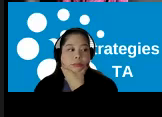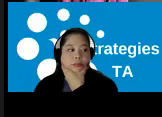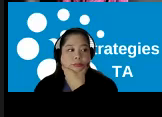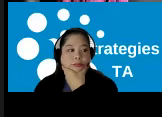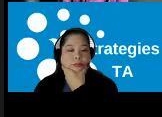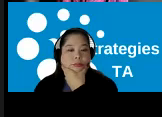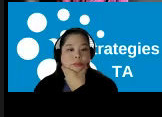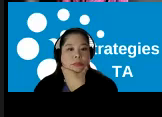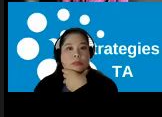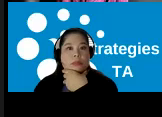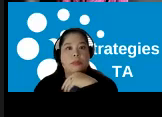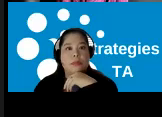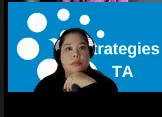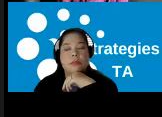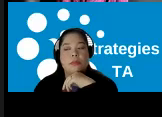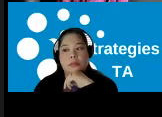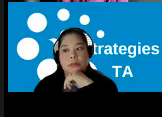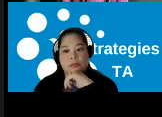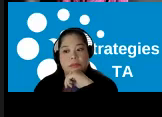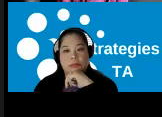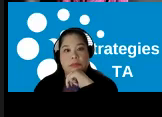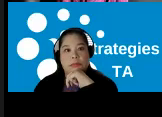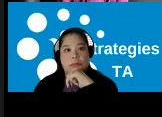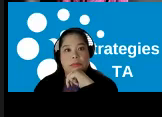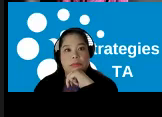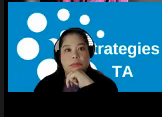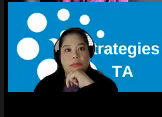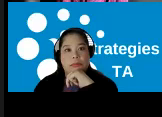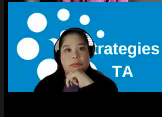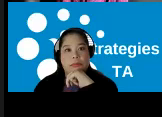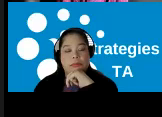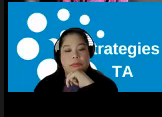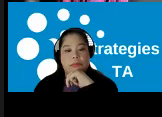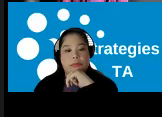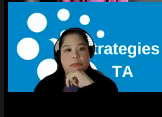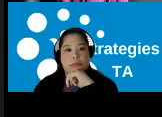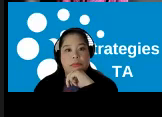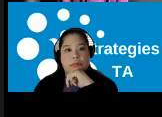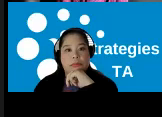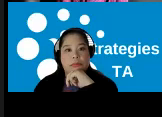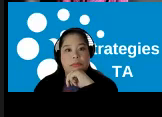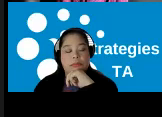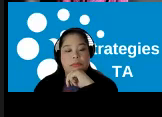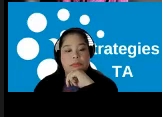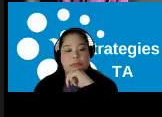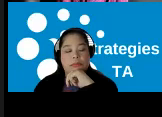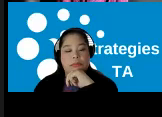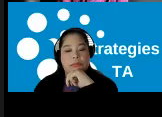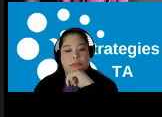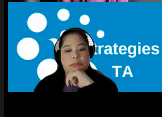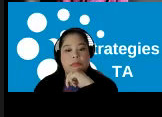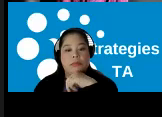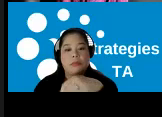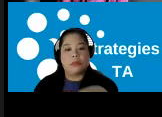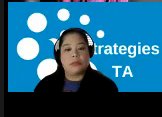align programs and services and supports, but also big picture, right? Thinking about how, different departments